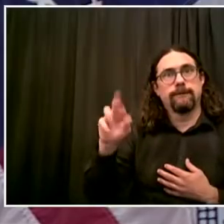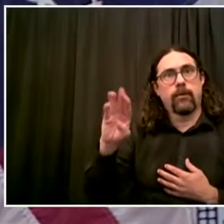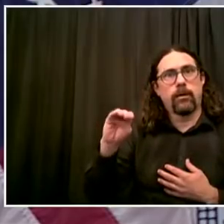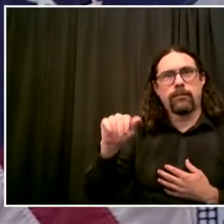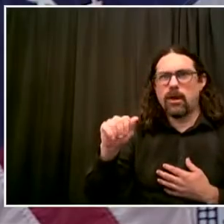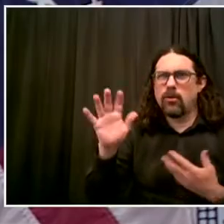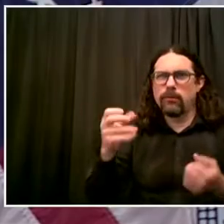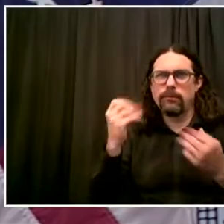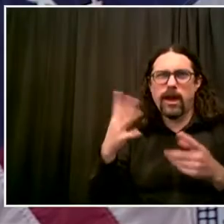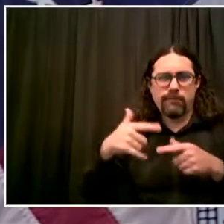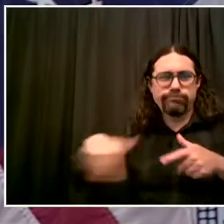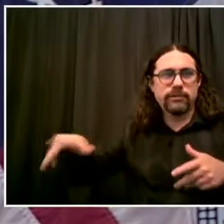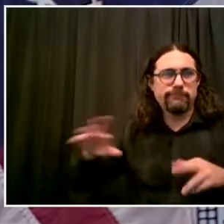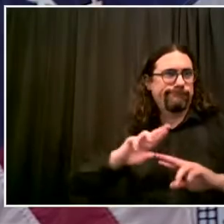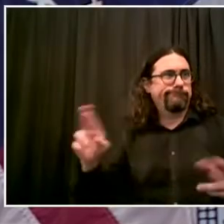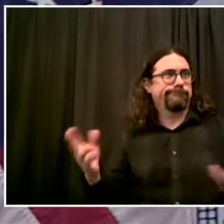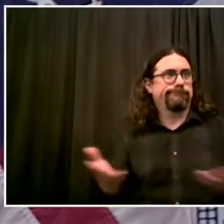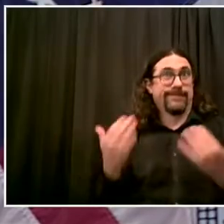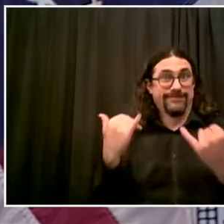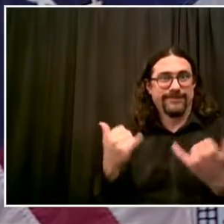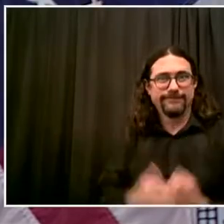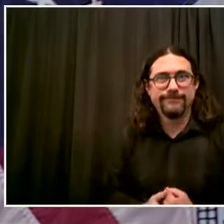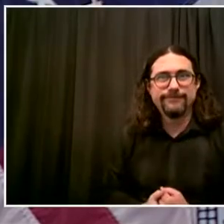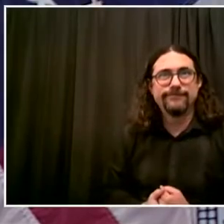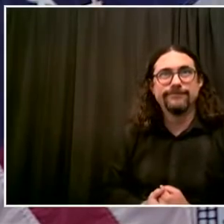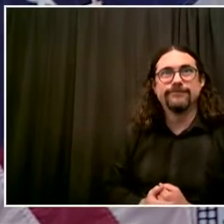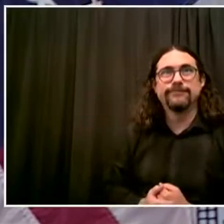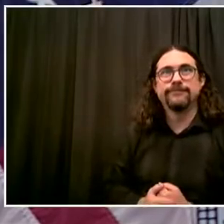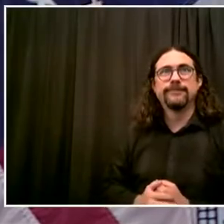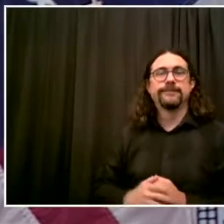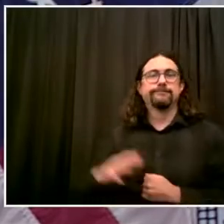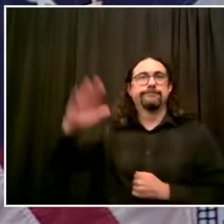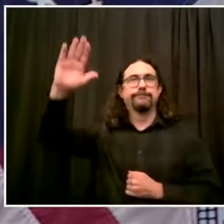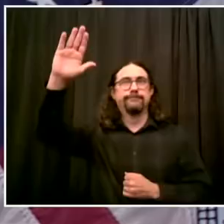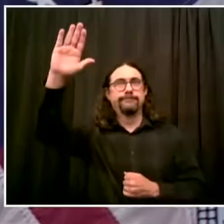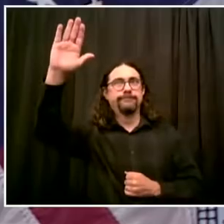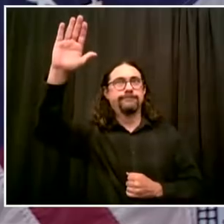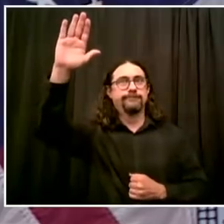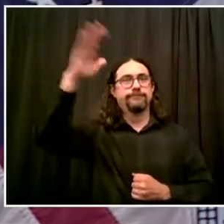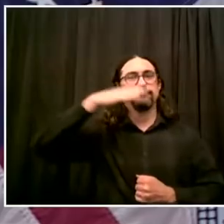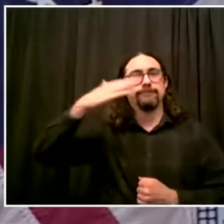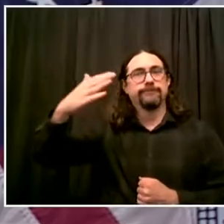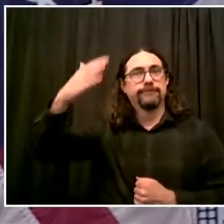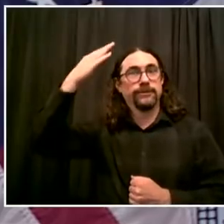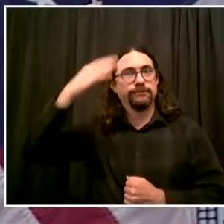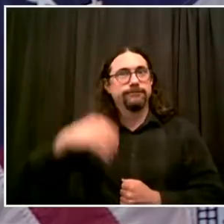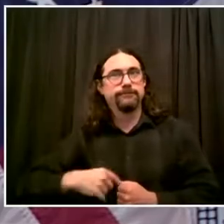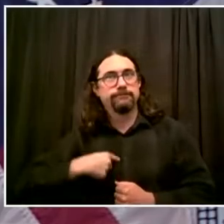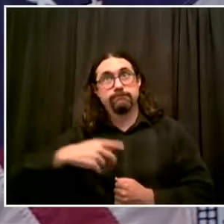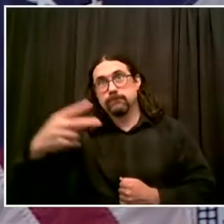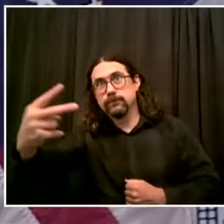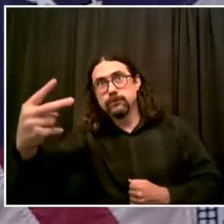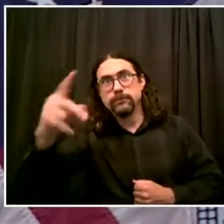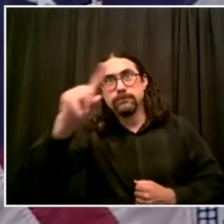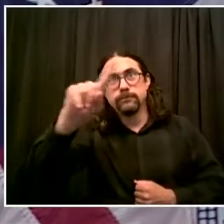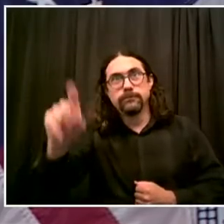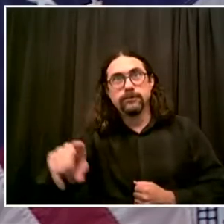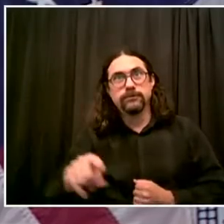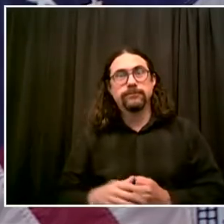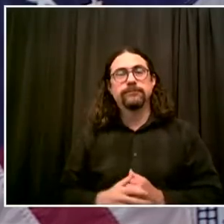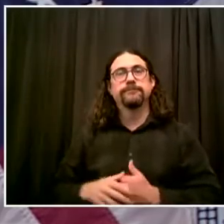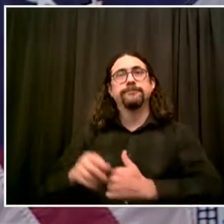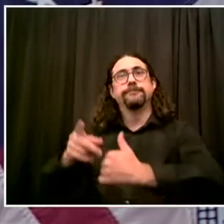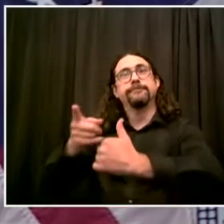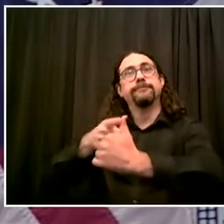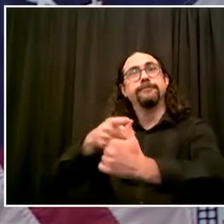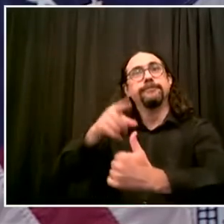two questions. The first one, Mayor, have you been in touch with the governor's office about quarantining visitors